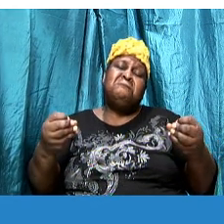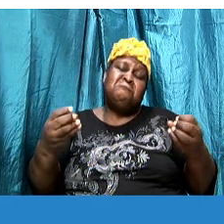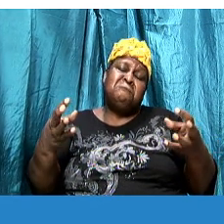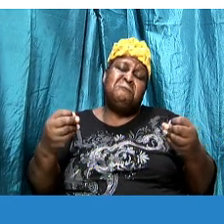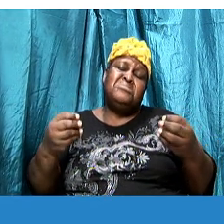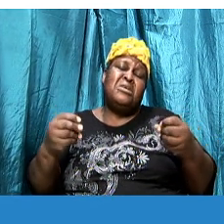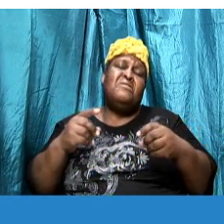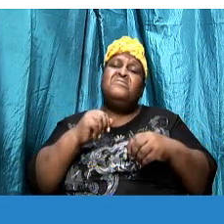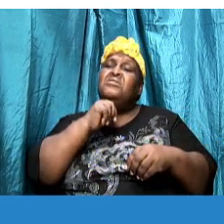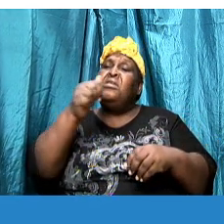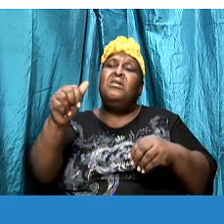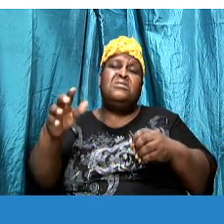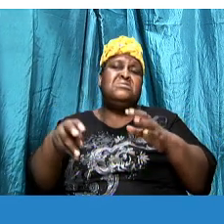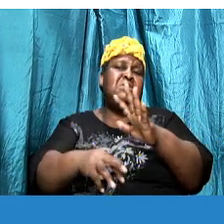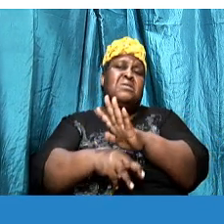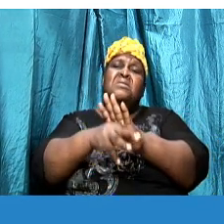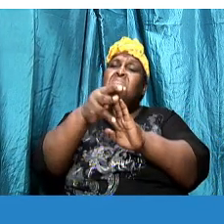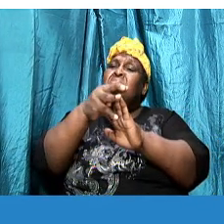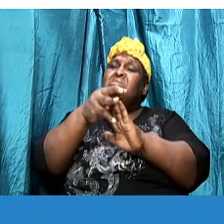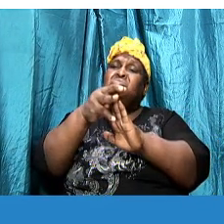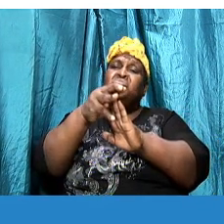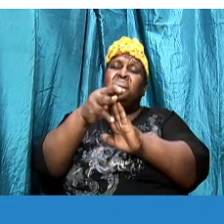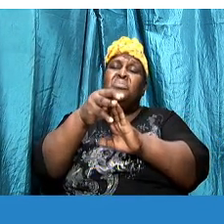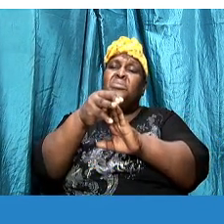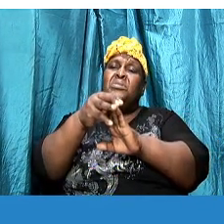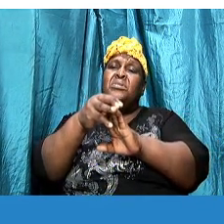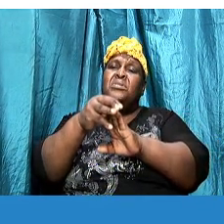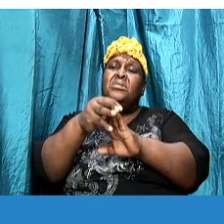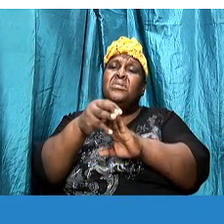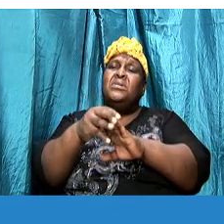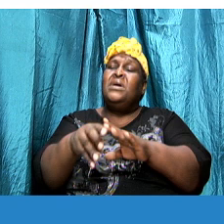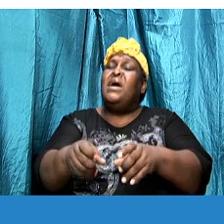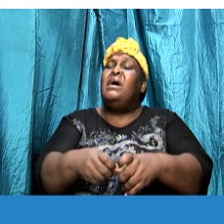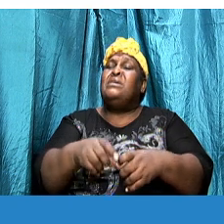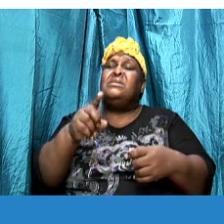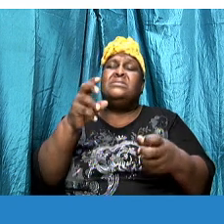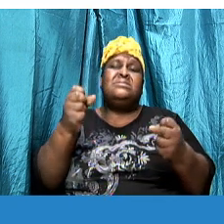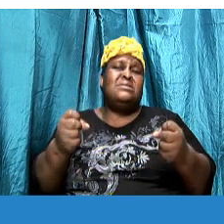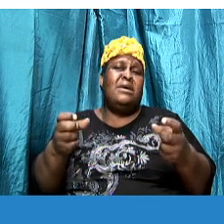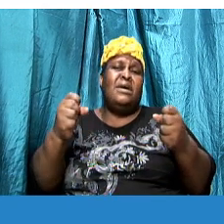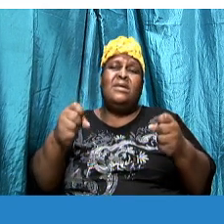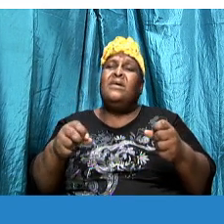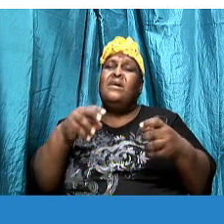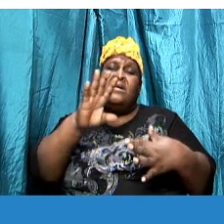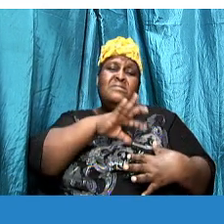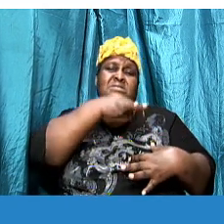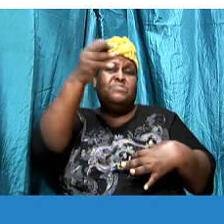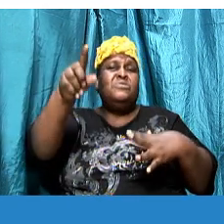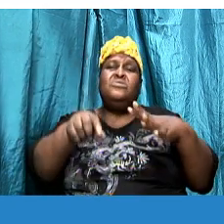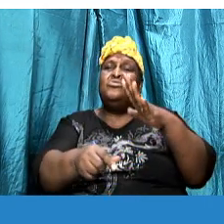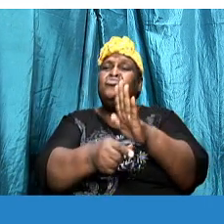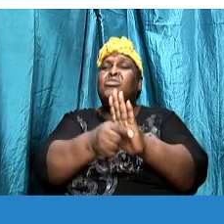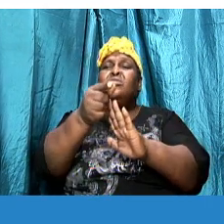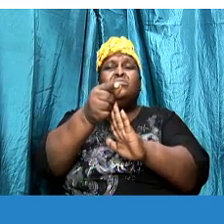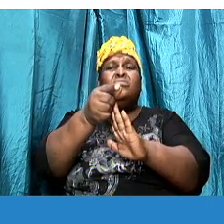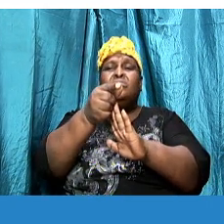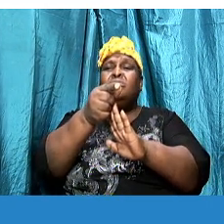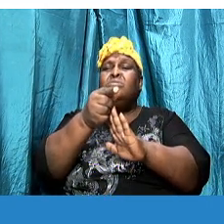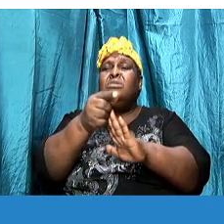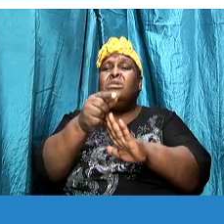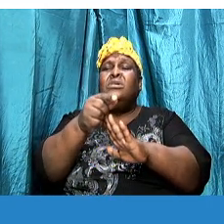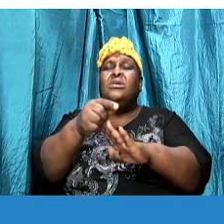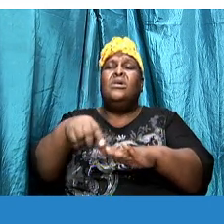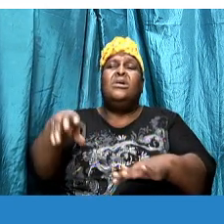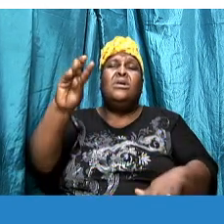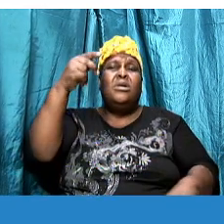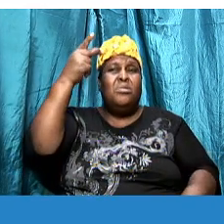immaturity. It is a sign of lack of spiritual growth. And Paul knew this. And so Paul